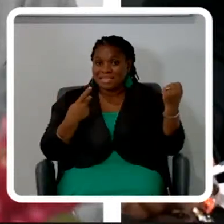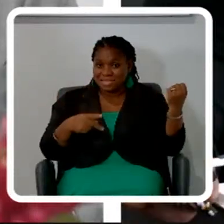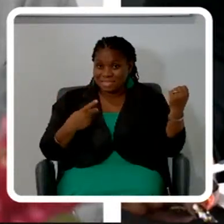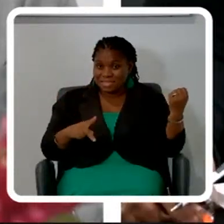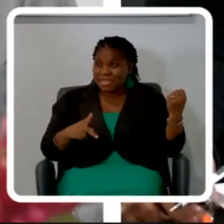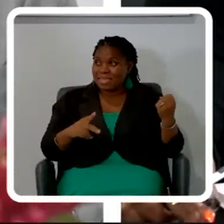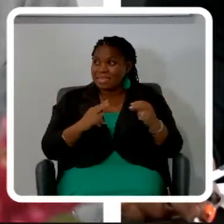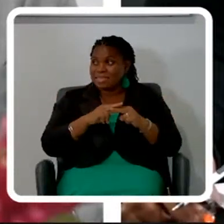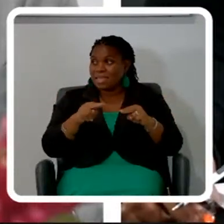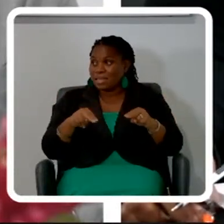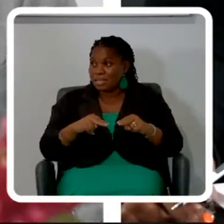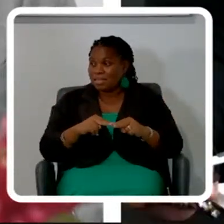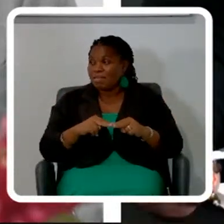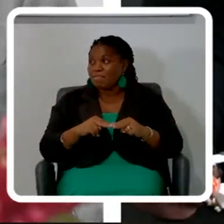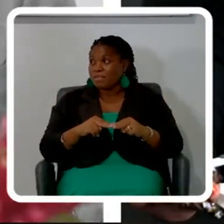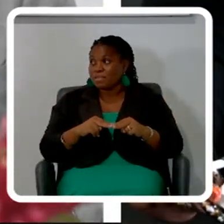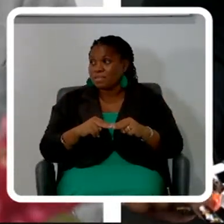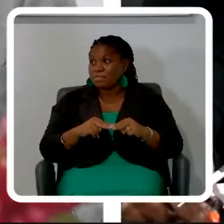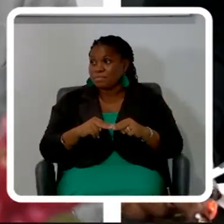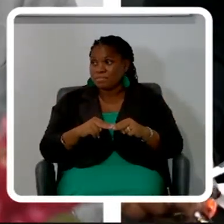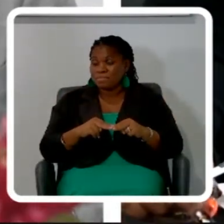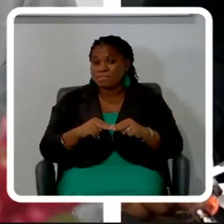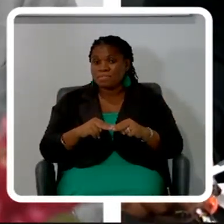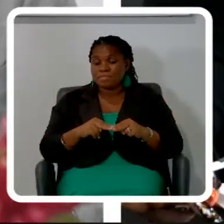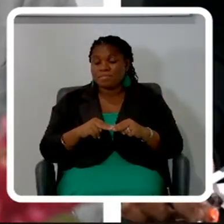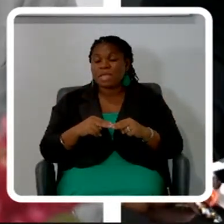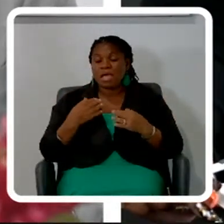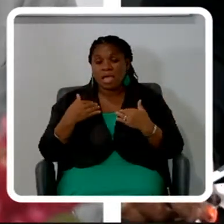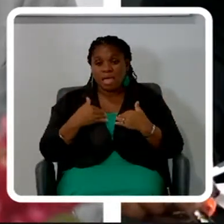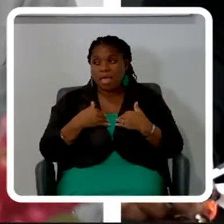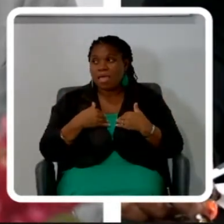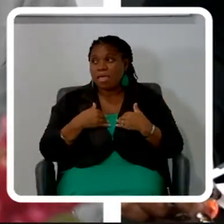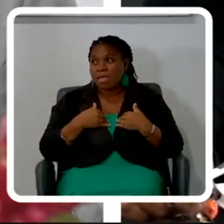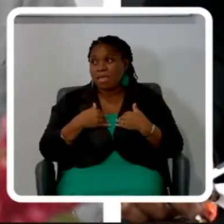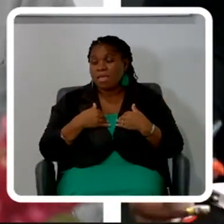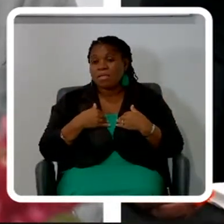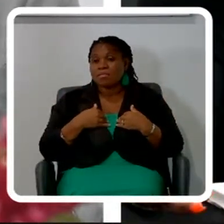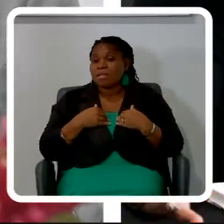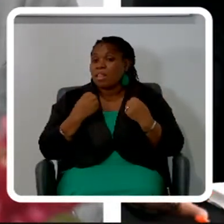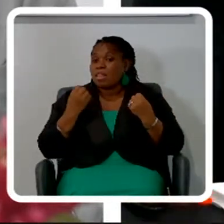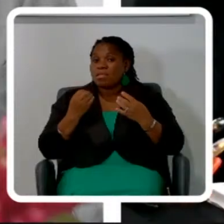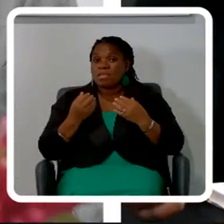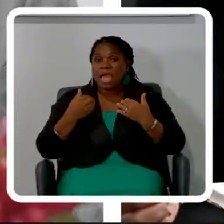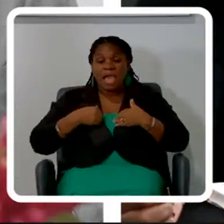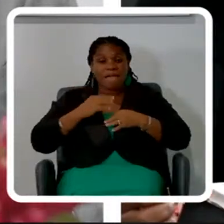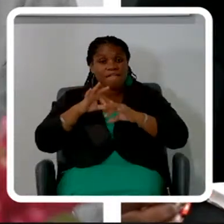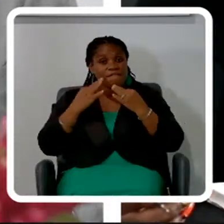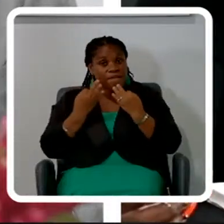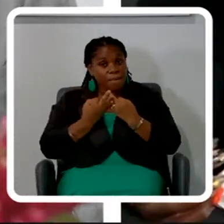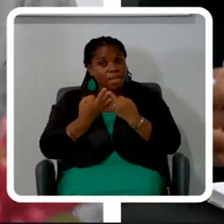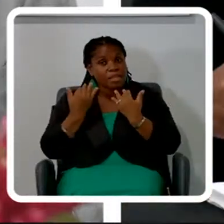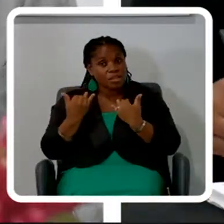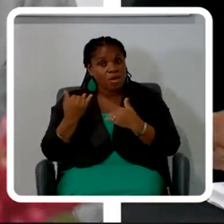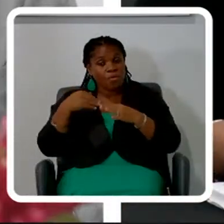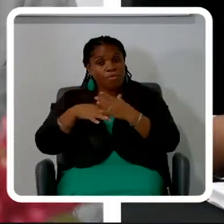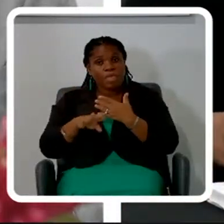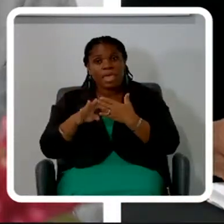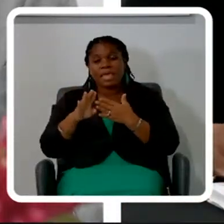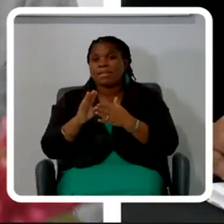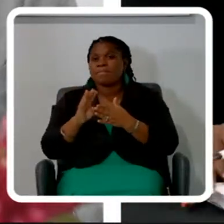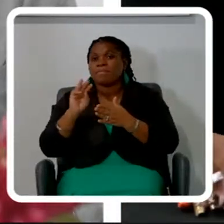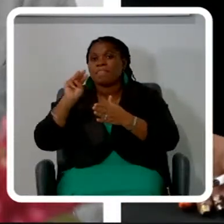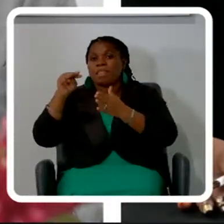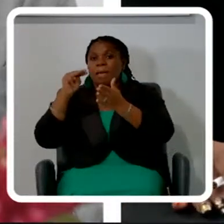Palestine. Their Kittitians and divisions, but their ancestry is Palestinian. So I would want you to have a comment on